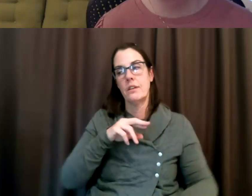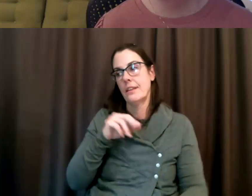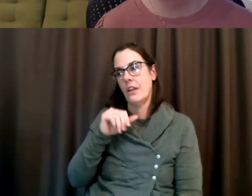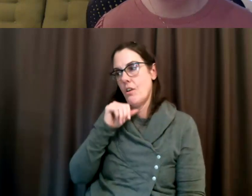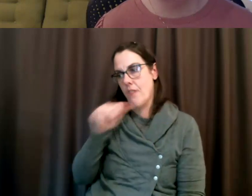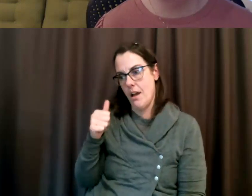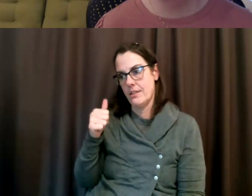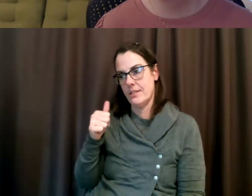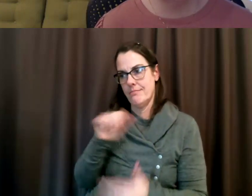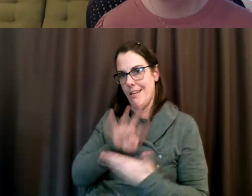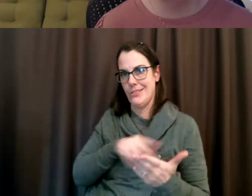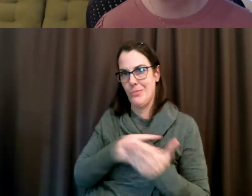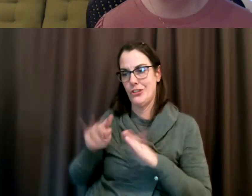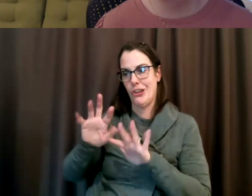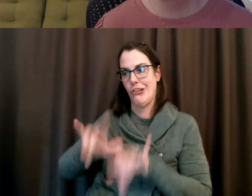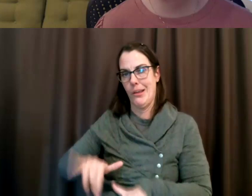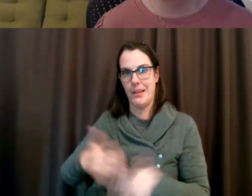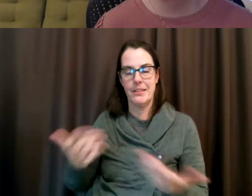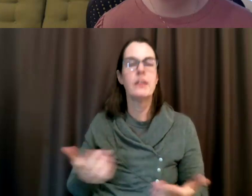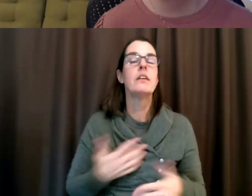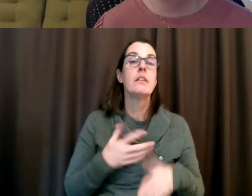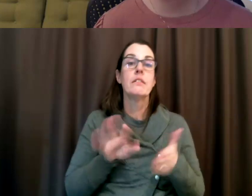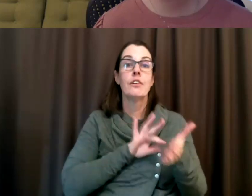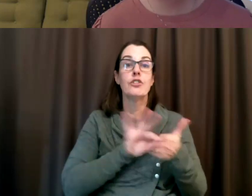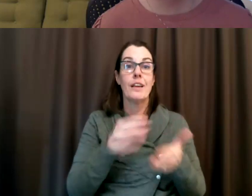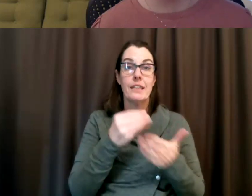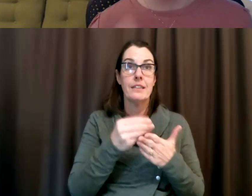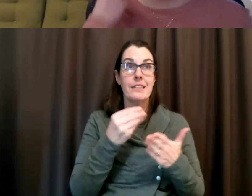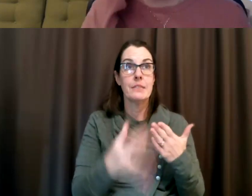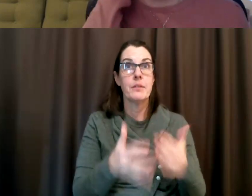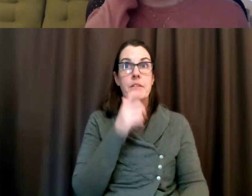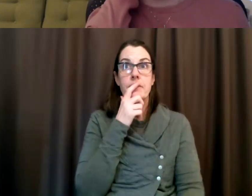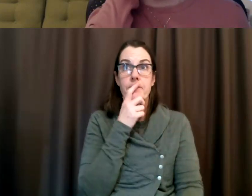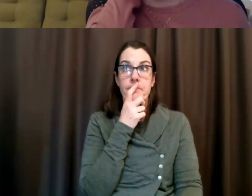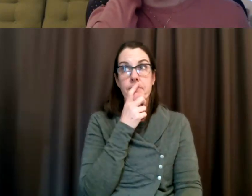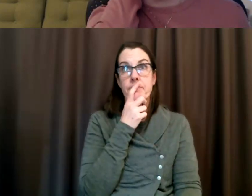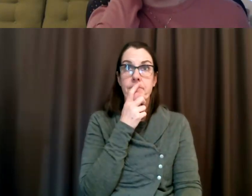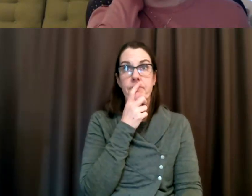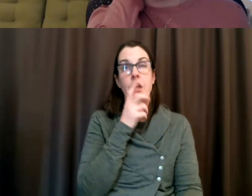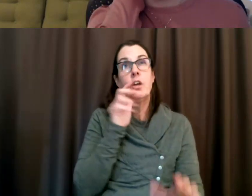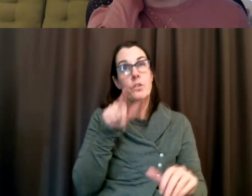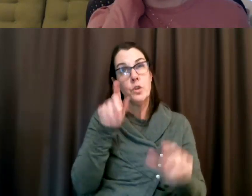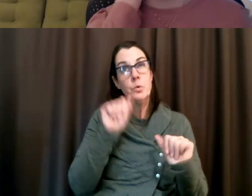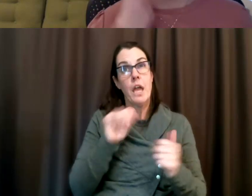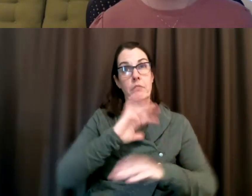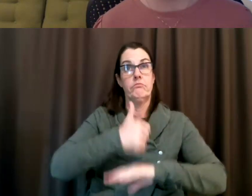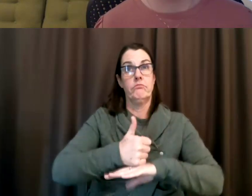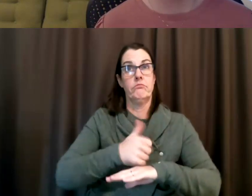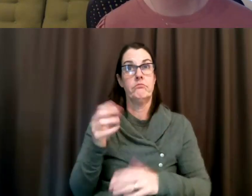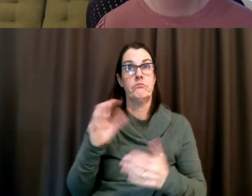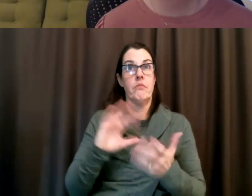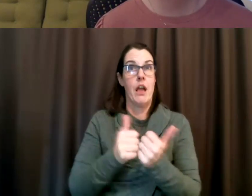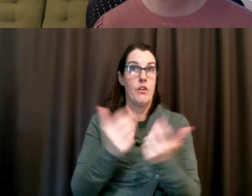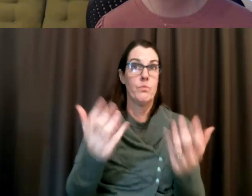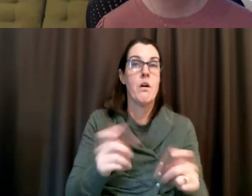manual spreadsheet. Tracking expenses. So, I mean, you can kind of build it out how you want. But yeah,